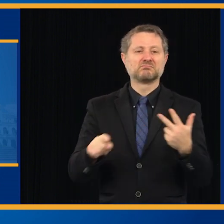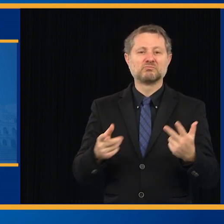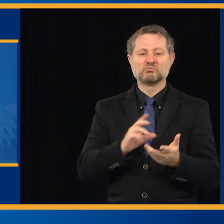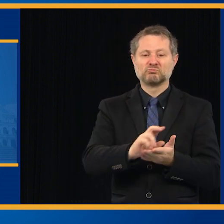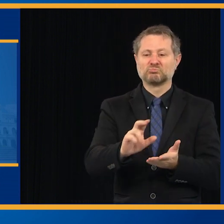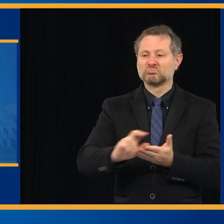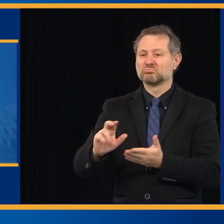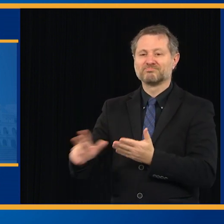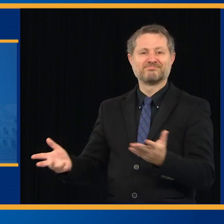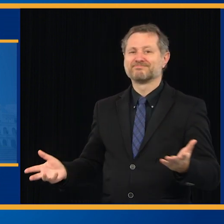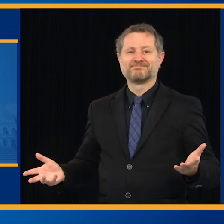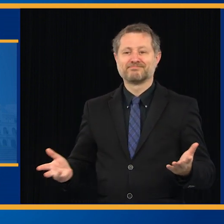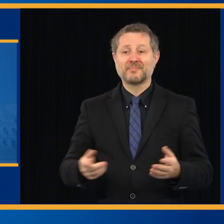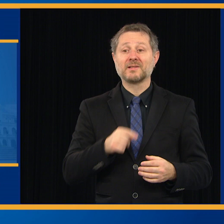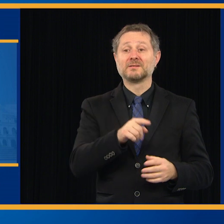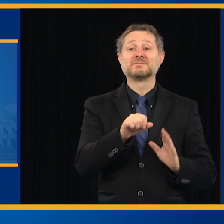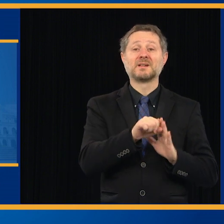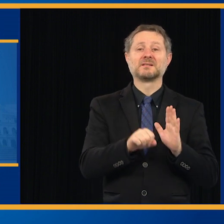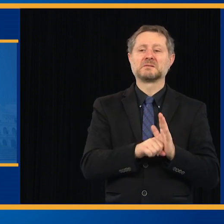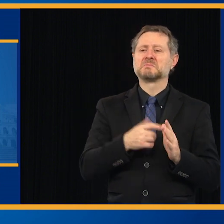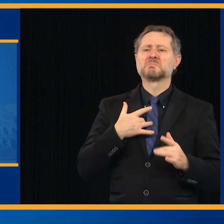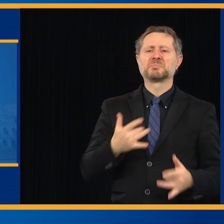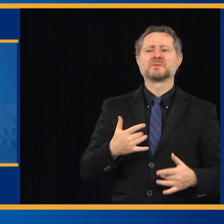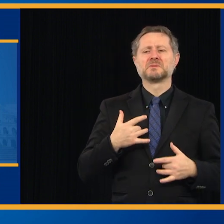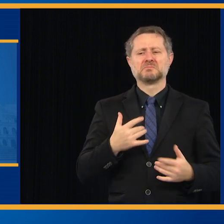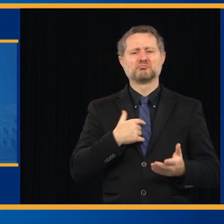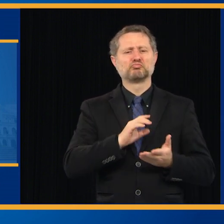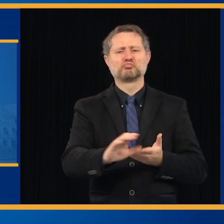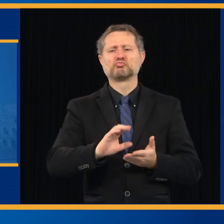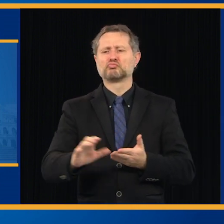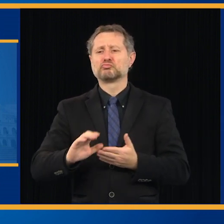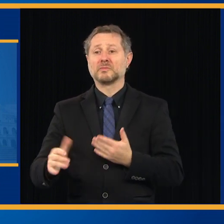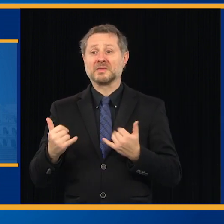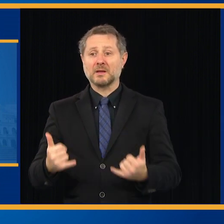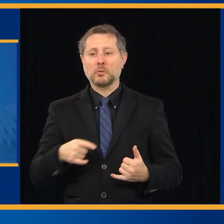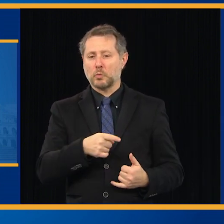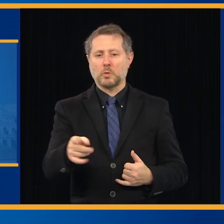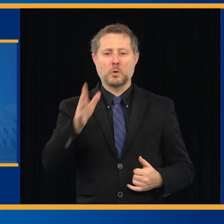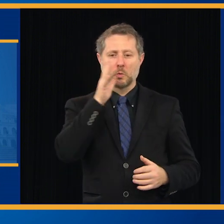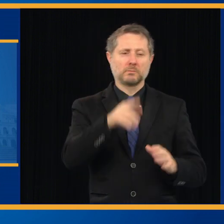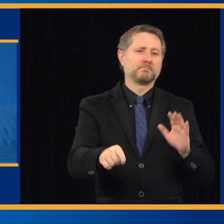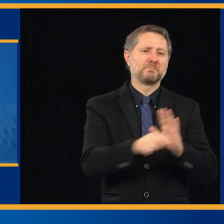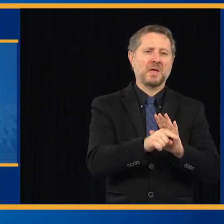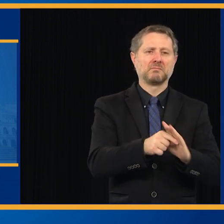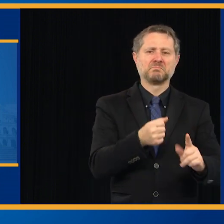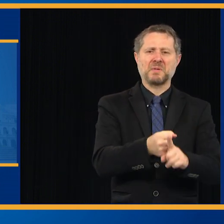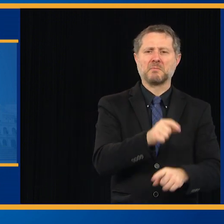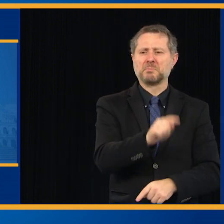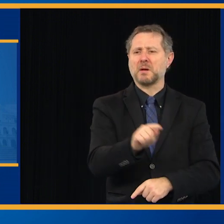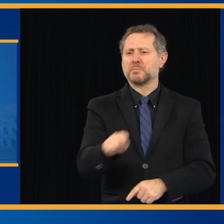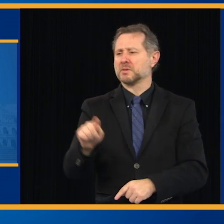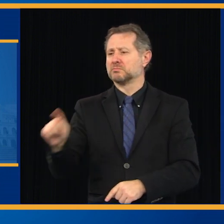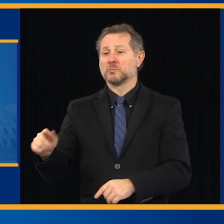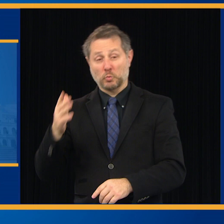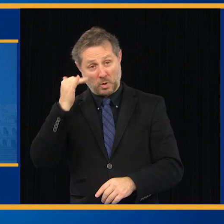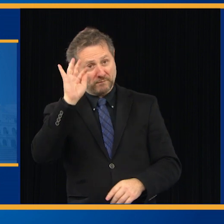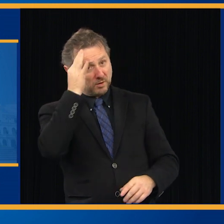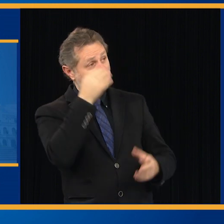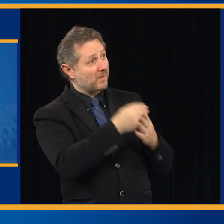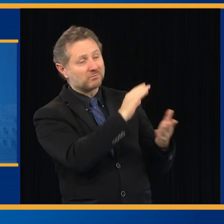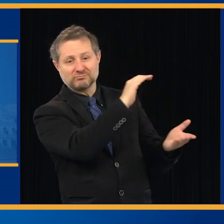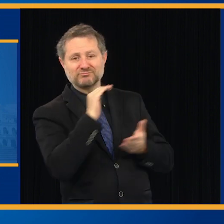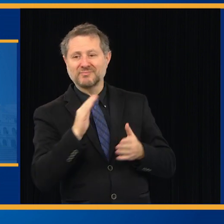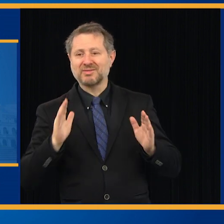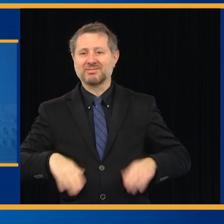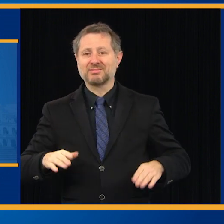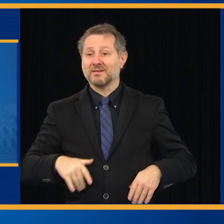the state normally funds will suffer. If they force me to cut funding, I have